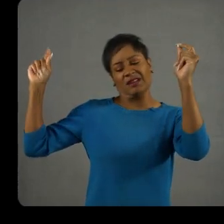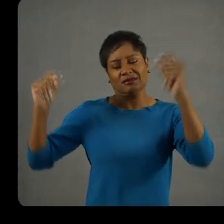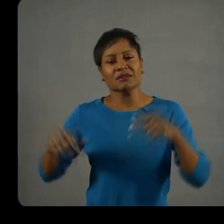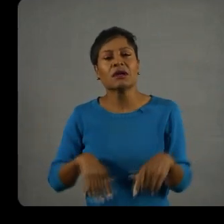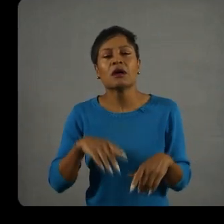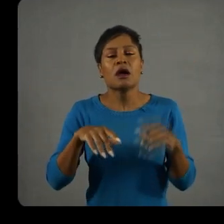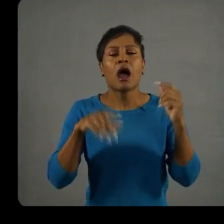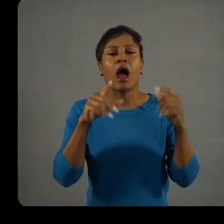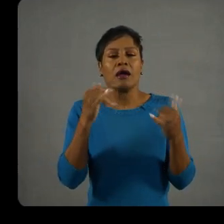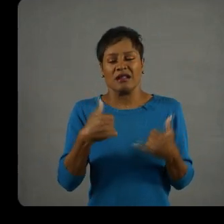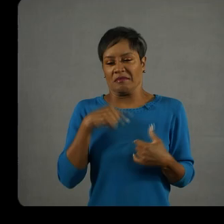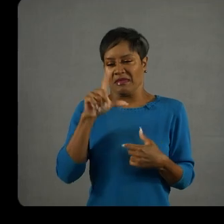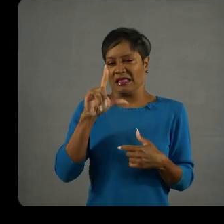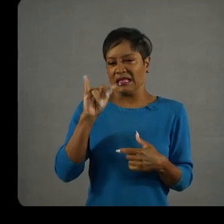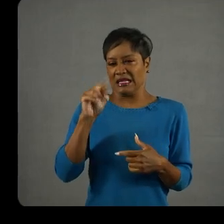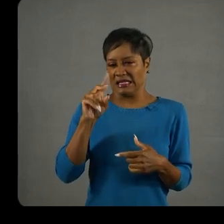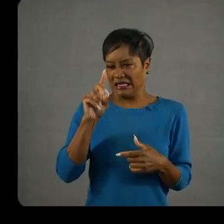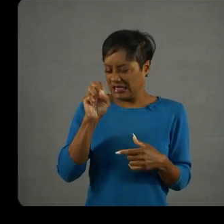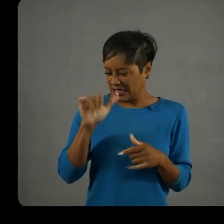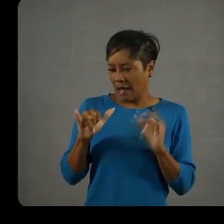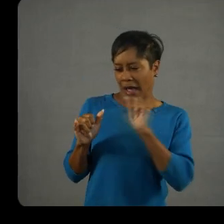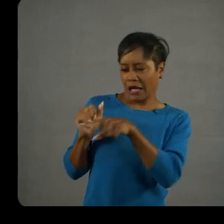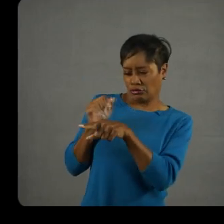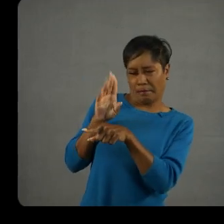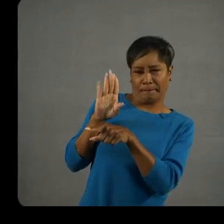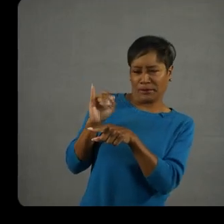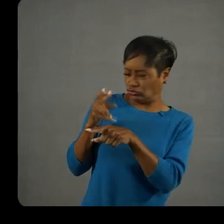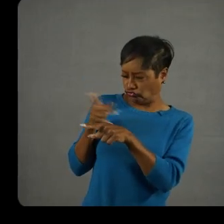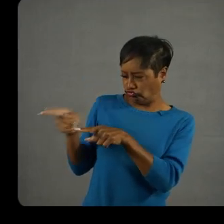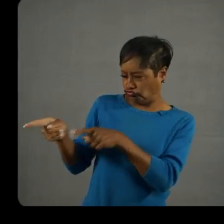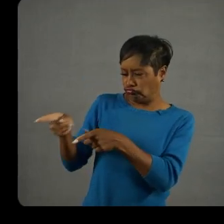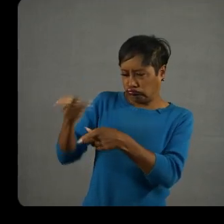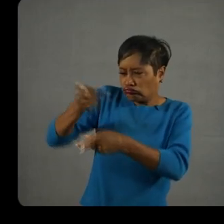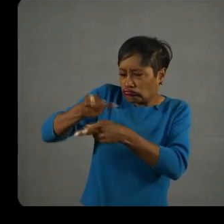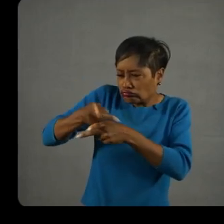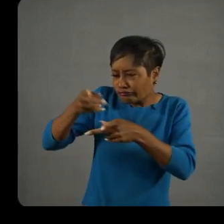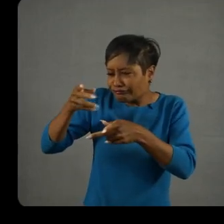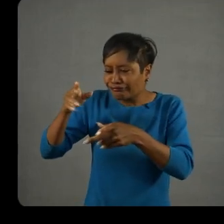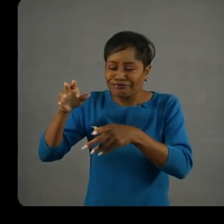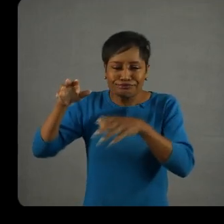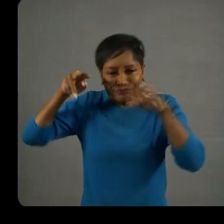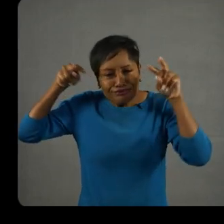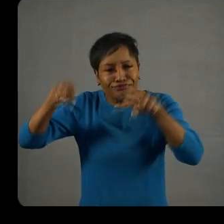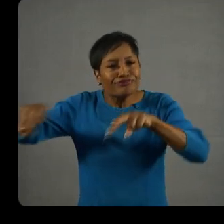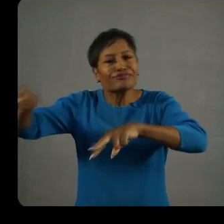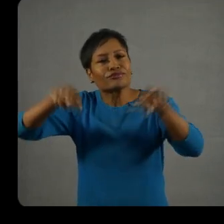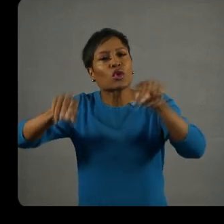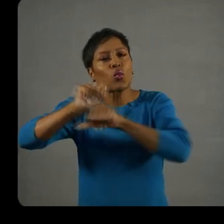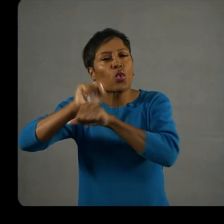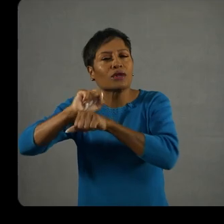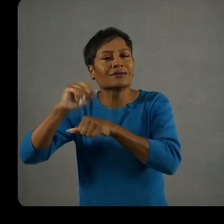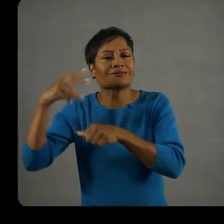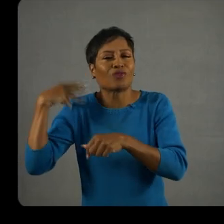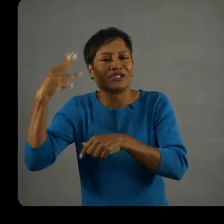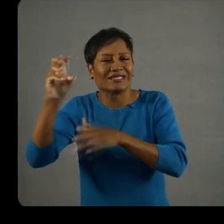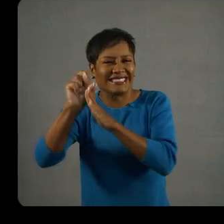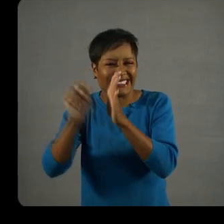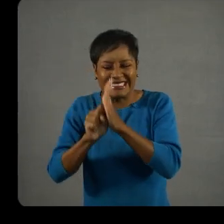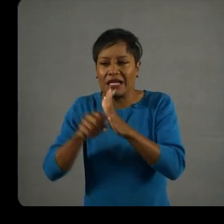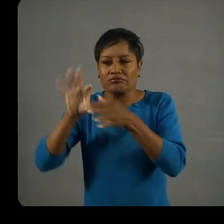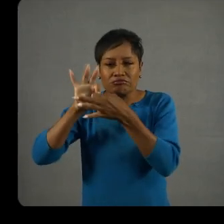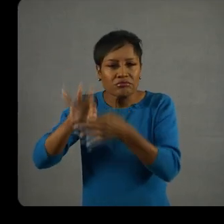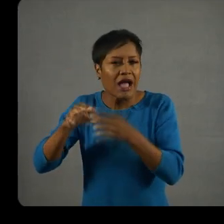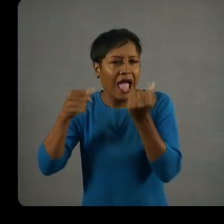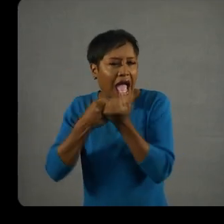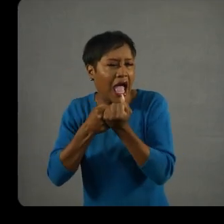just building upon that a lot, I know that you're overseeing a lot of work in the state of Washington, Sure. and specifically around advocacy.